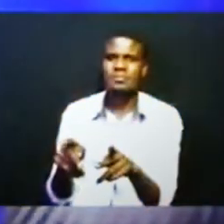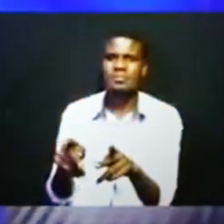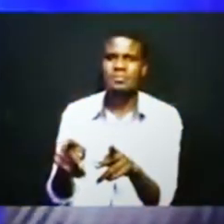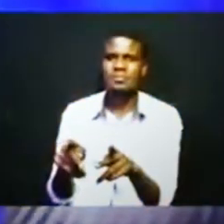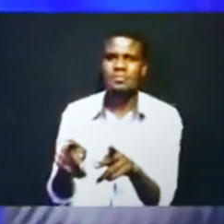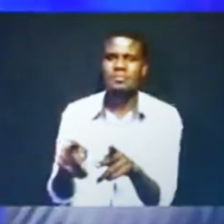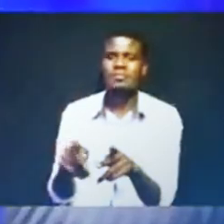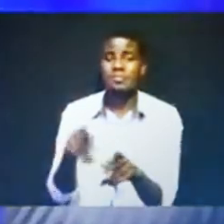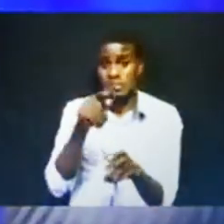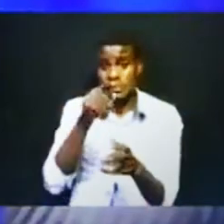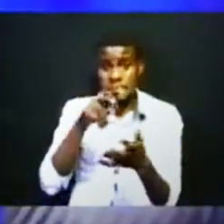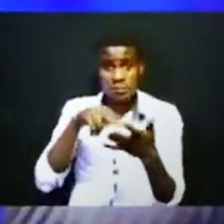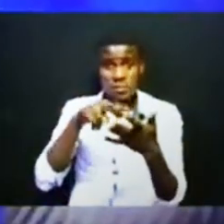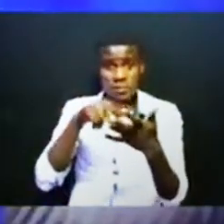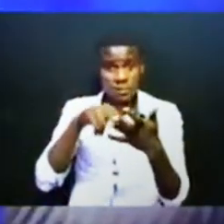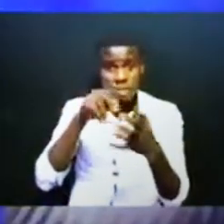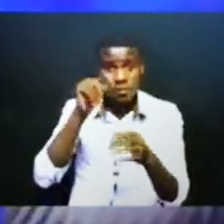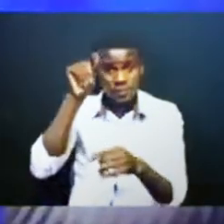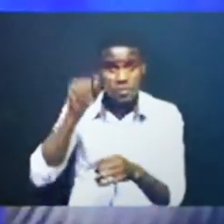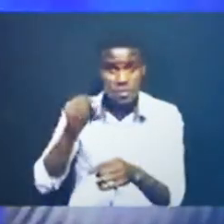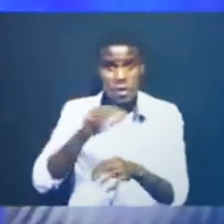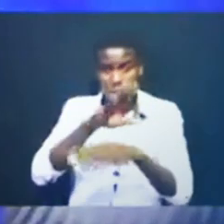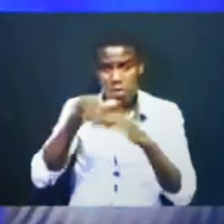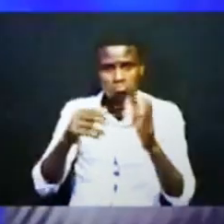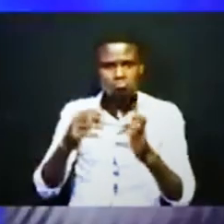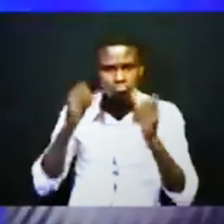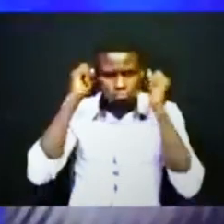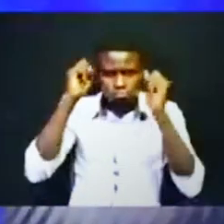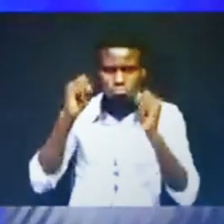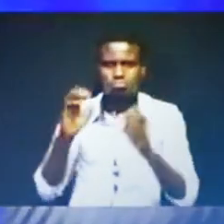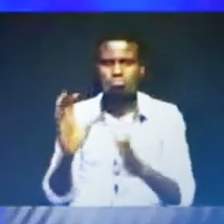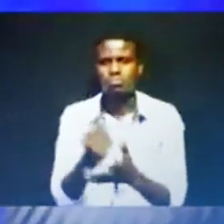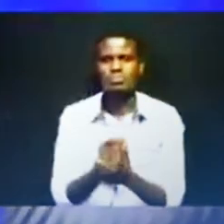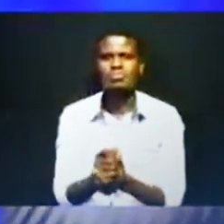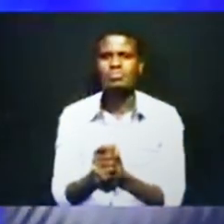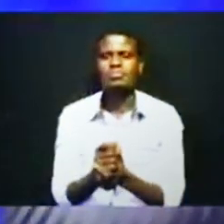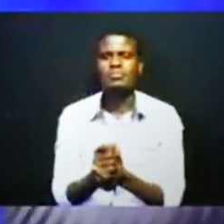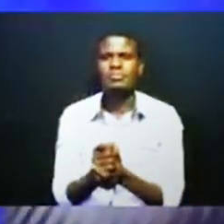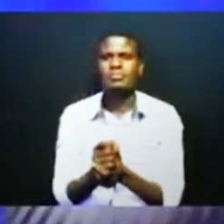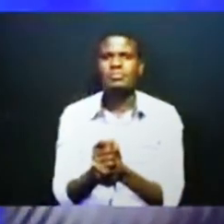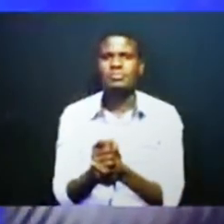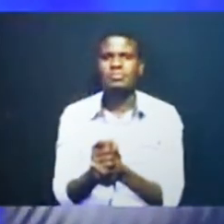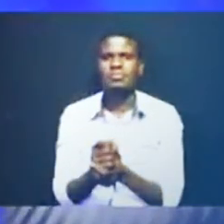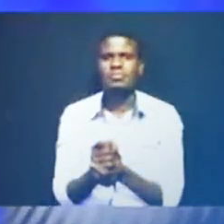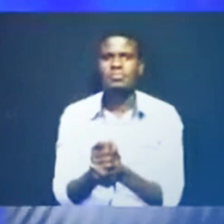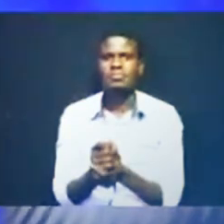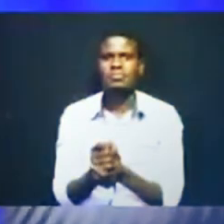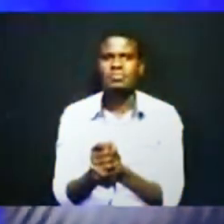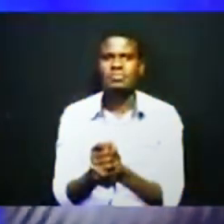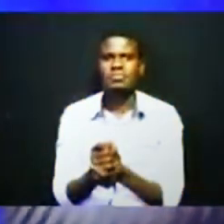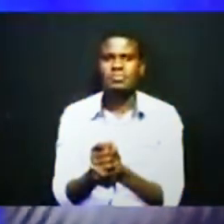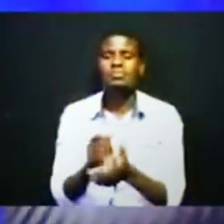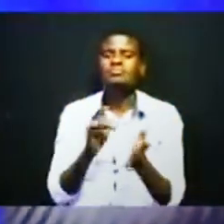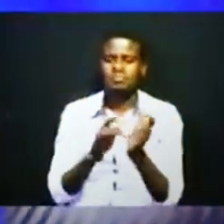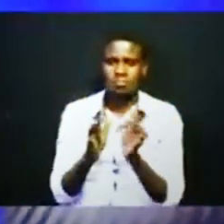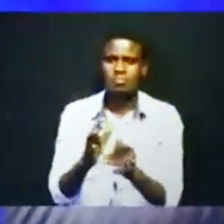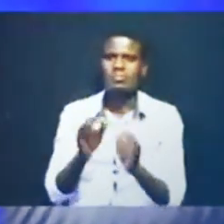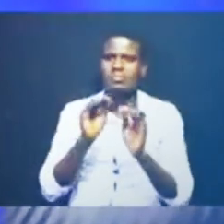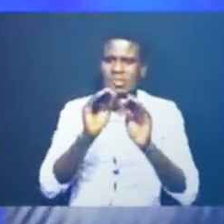everyone should take it serious. Apart from the fact that Jesus is teaching us, it is